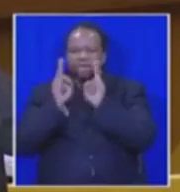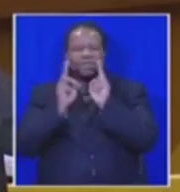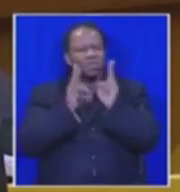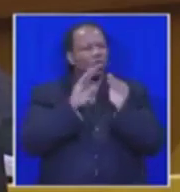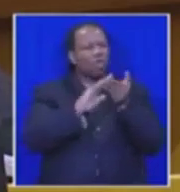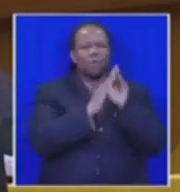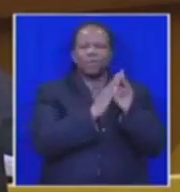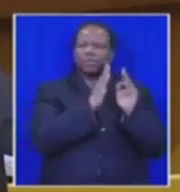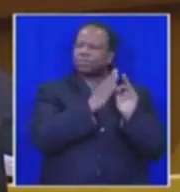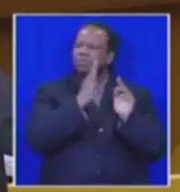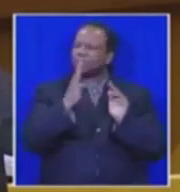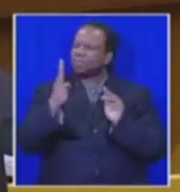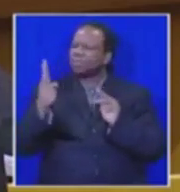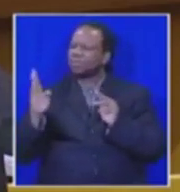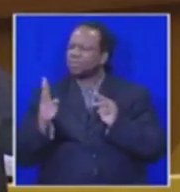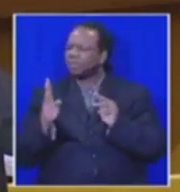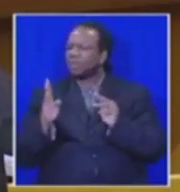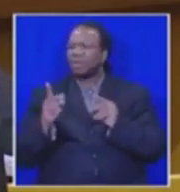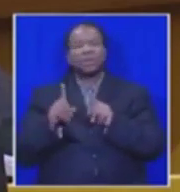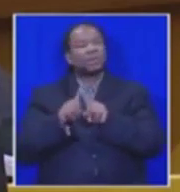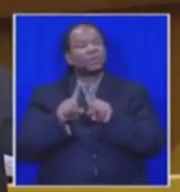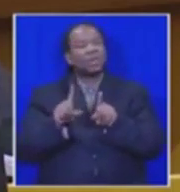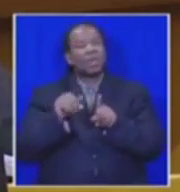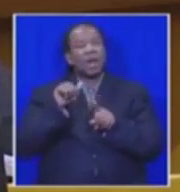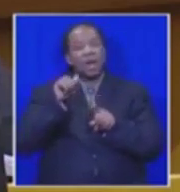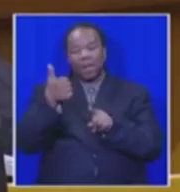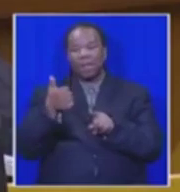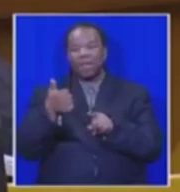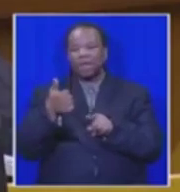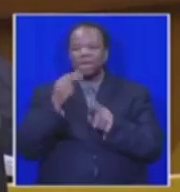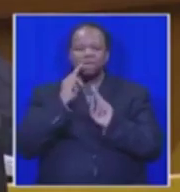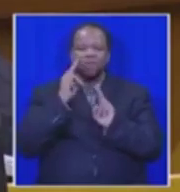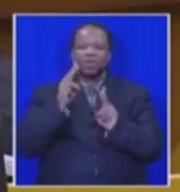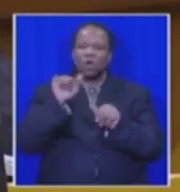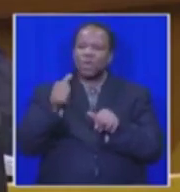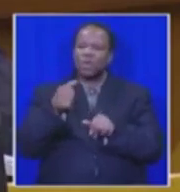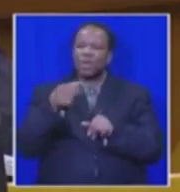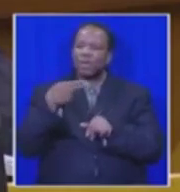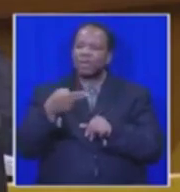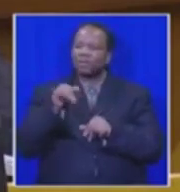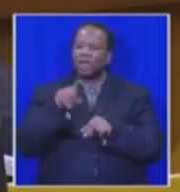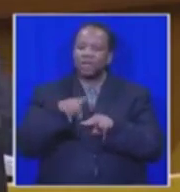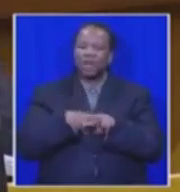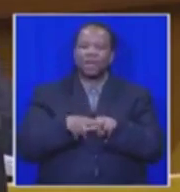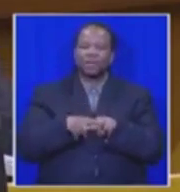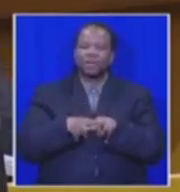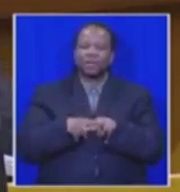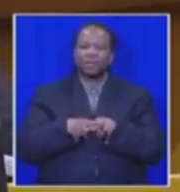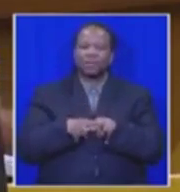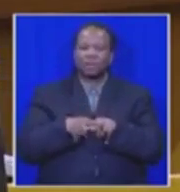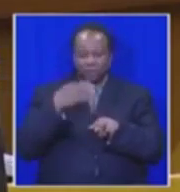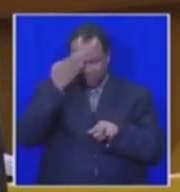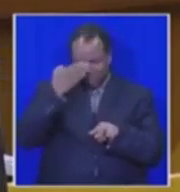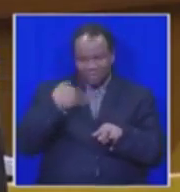to visits linked to the fight against HIV and AIDS and other diseases.